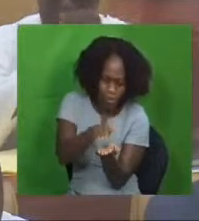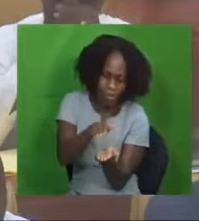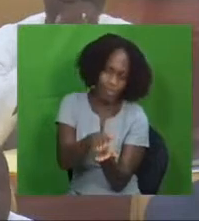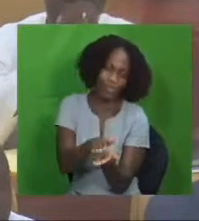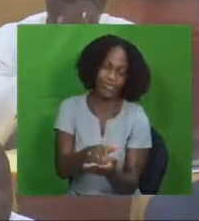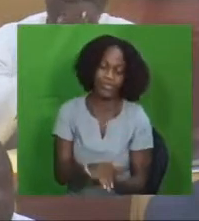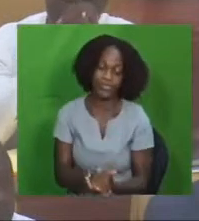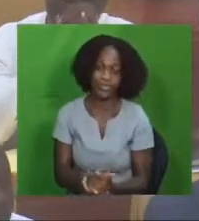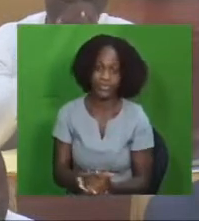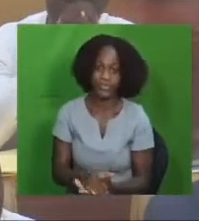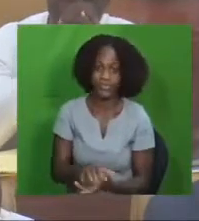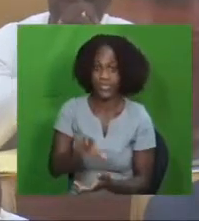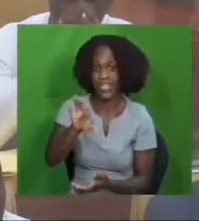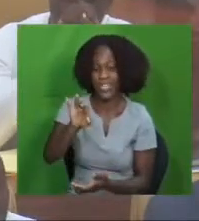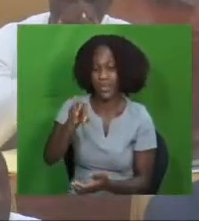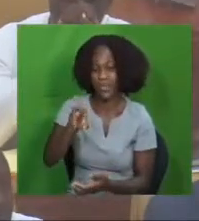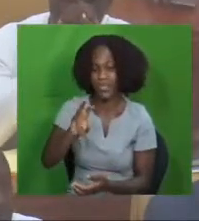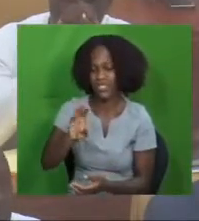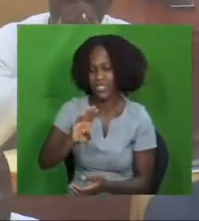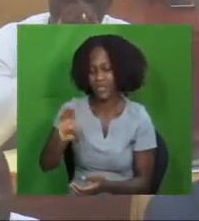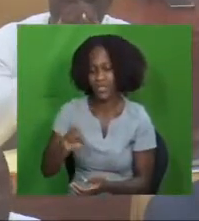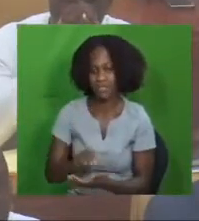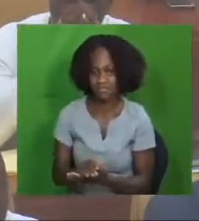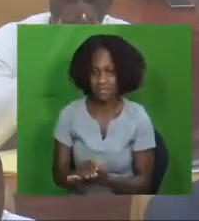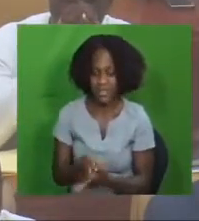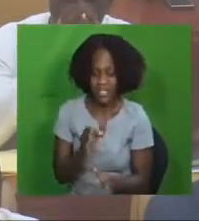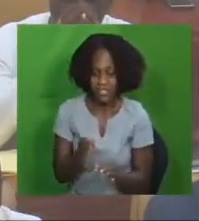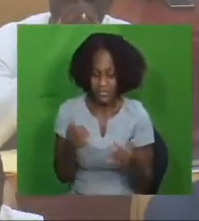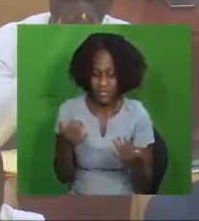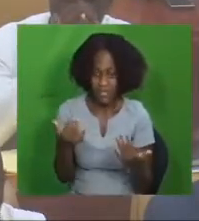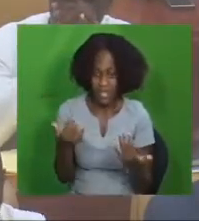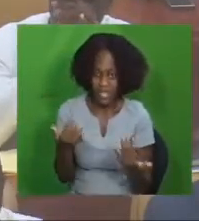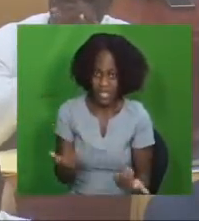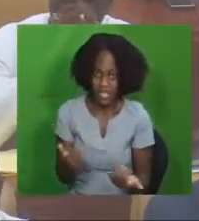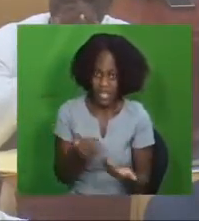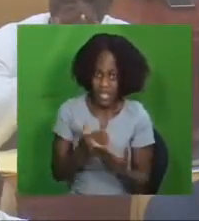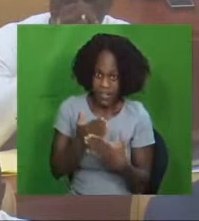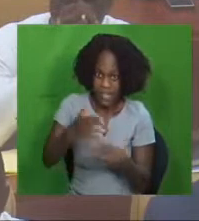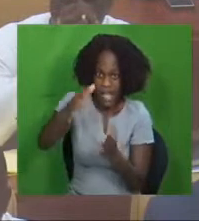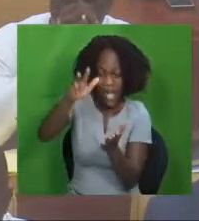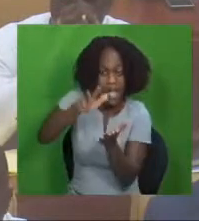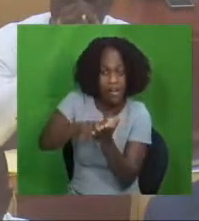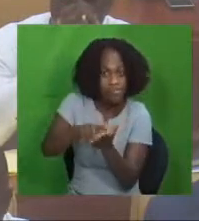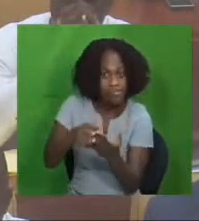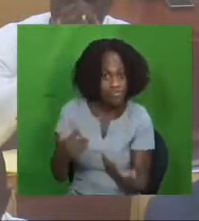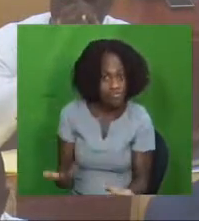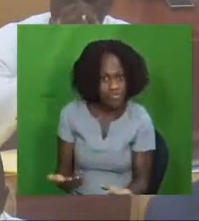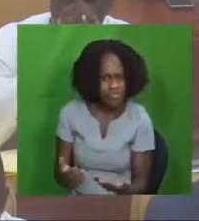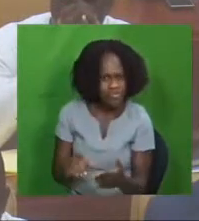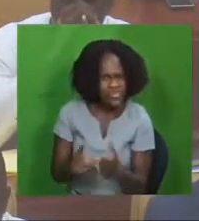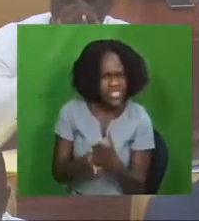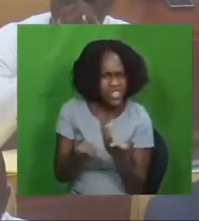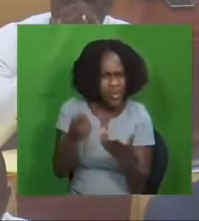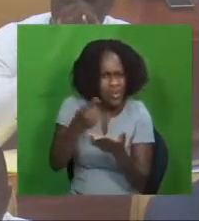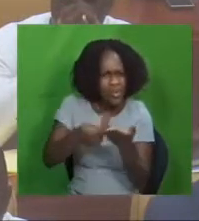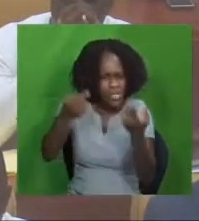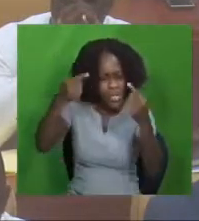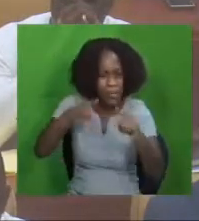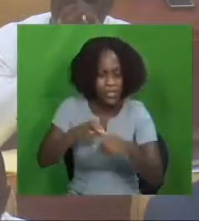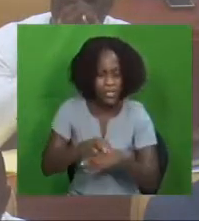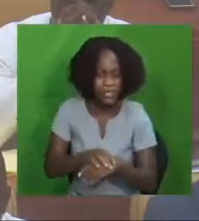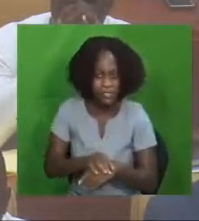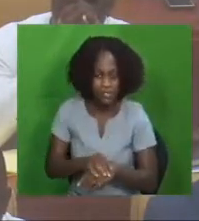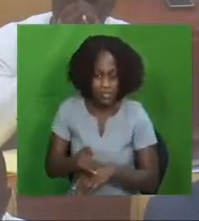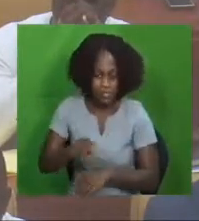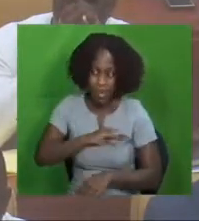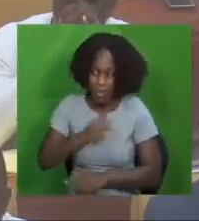billion. Now, imagine you now proceed after this meeting. That you had the confidence to even bring back e-levy is enough to